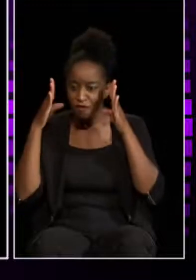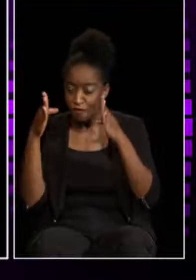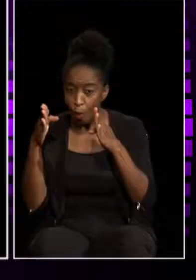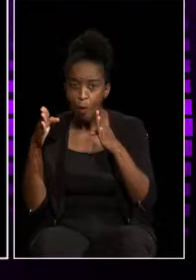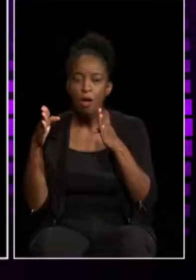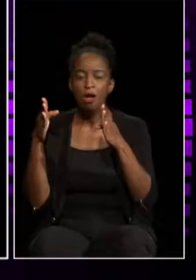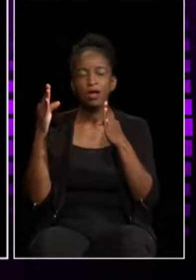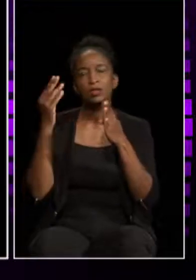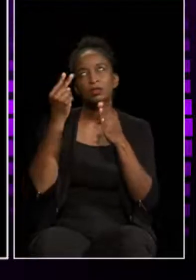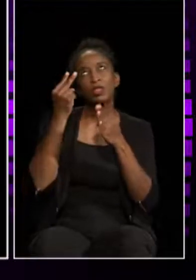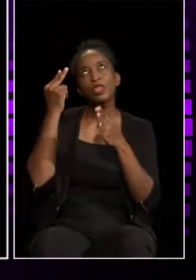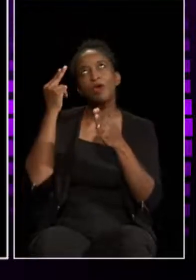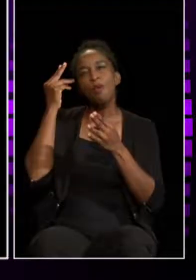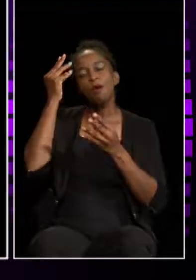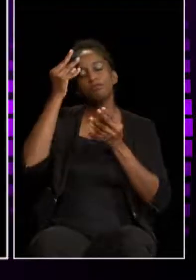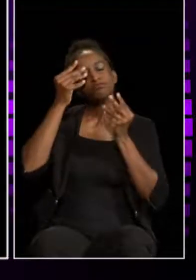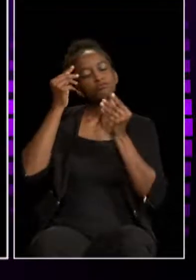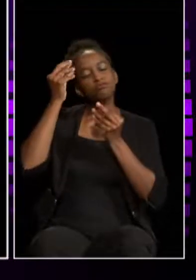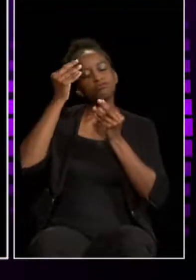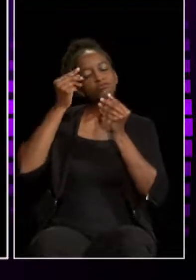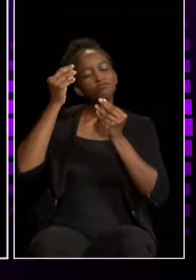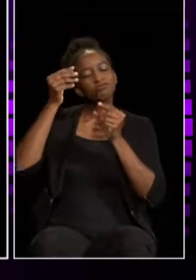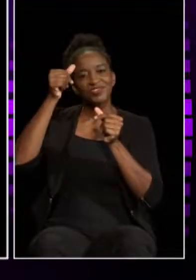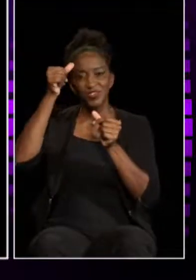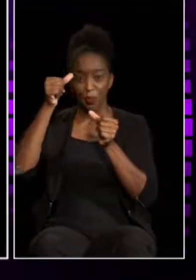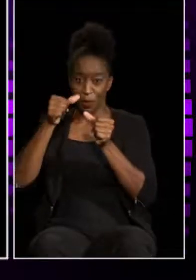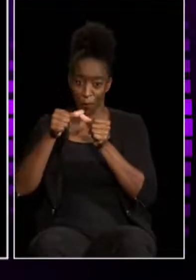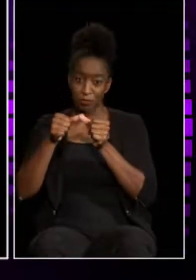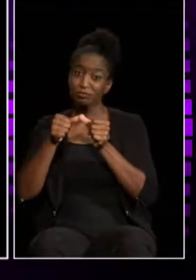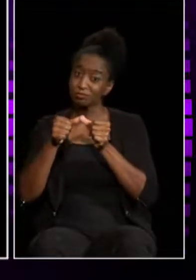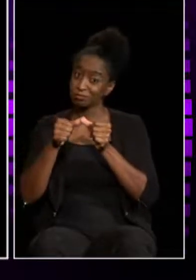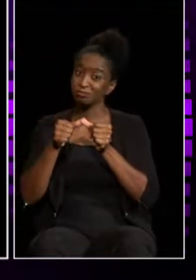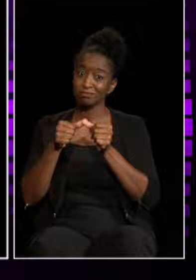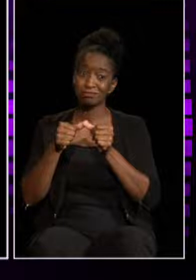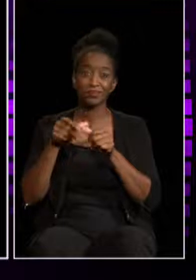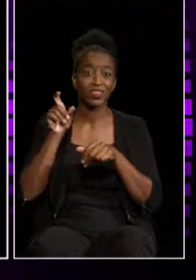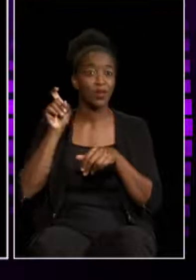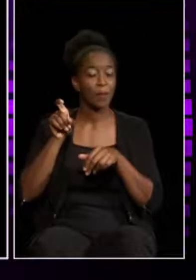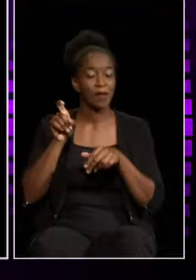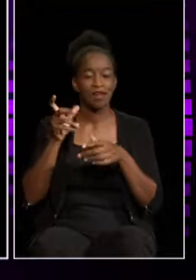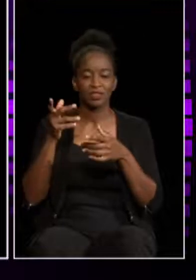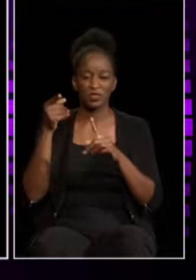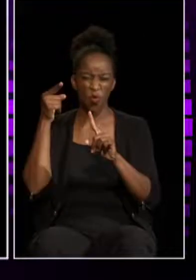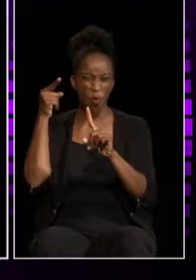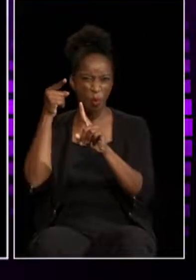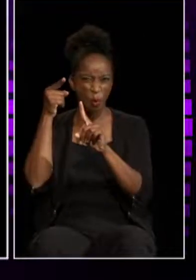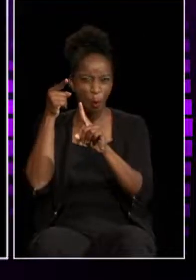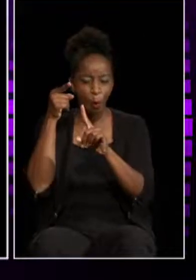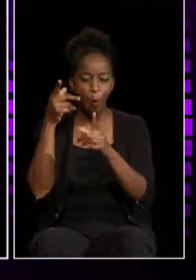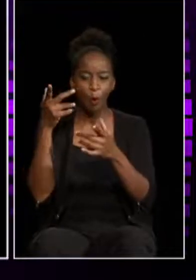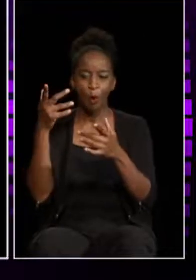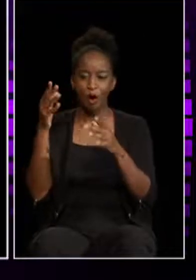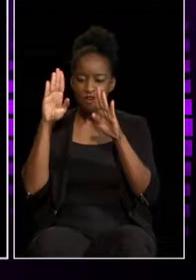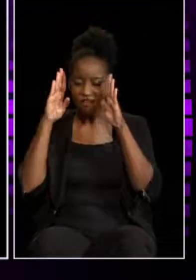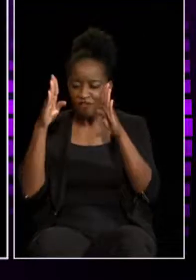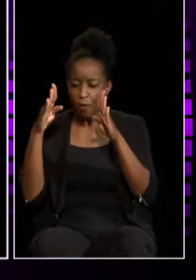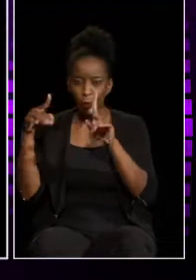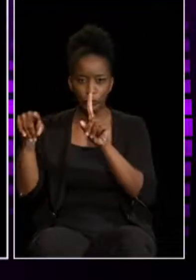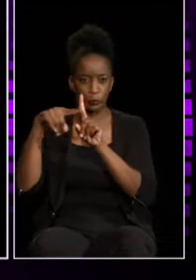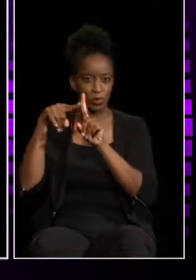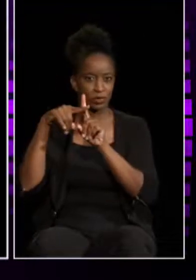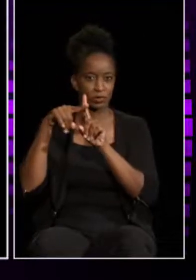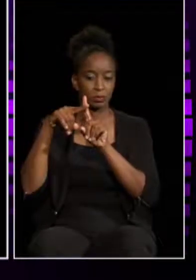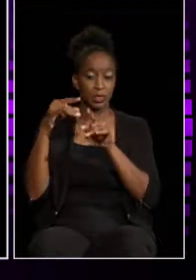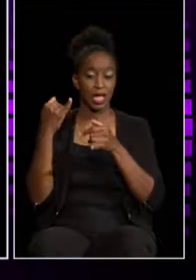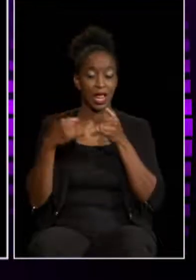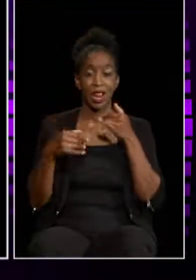and sometimes we have to be actively working on dwelling on the positive. And the last thing is just don't